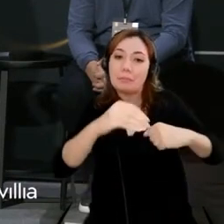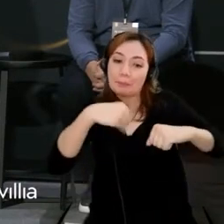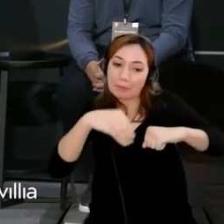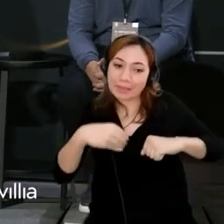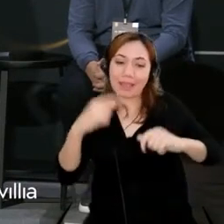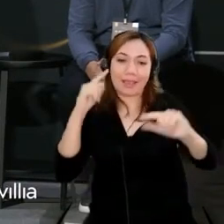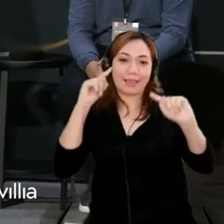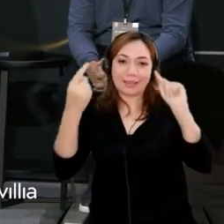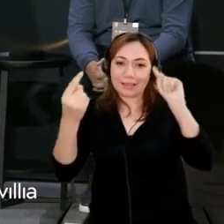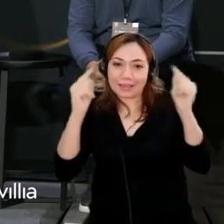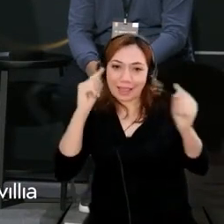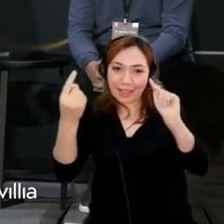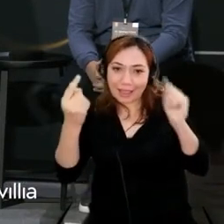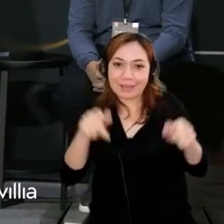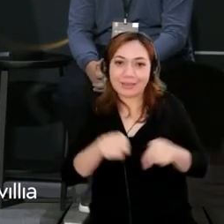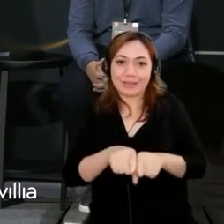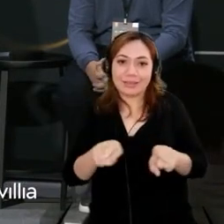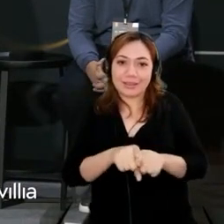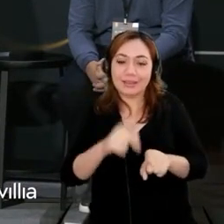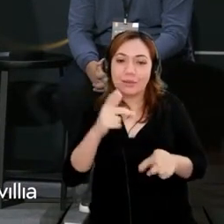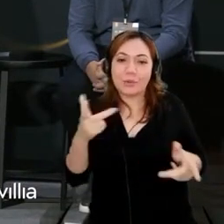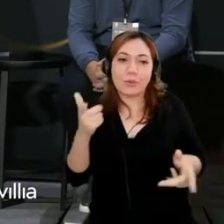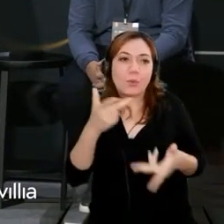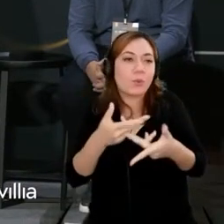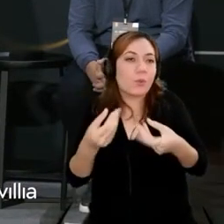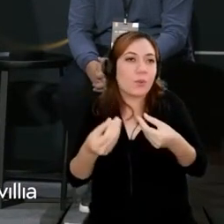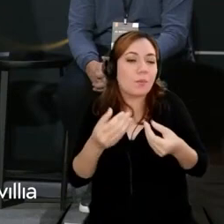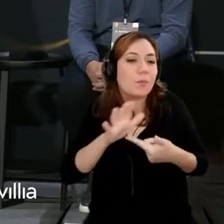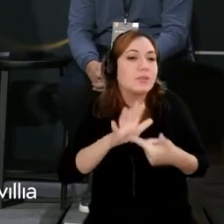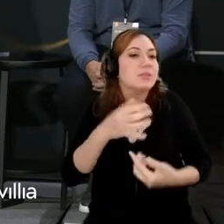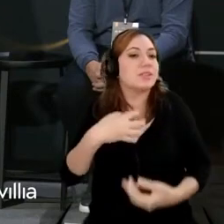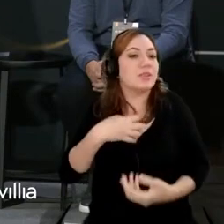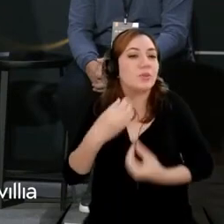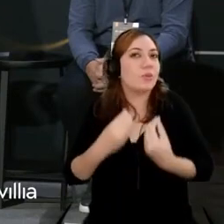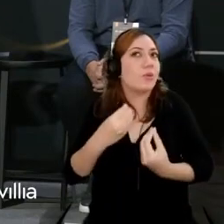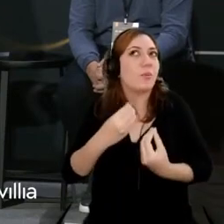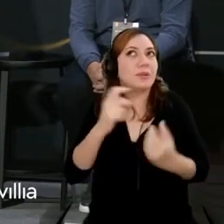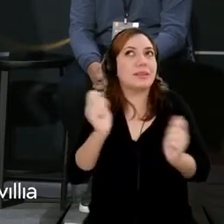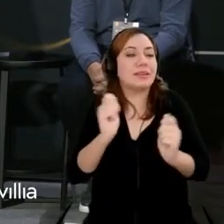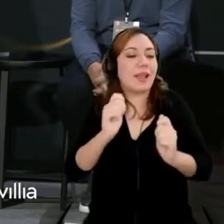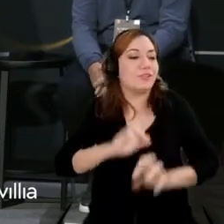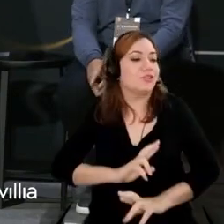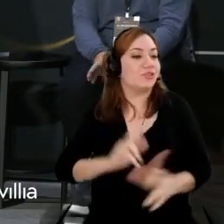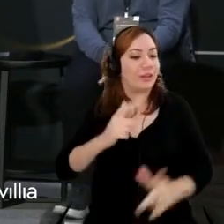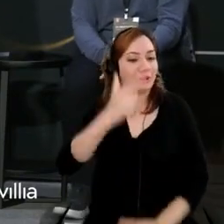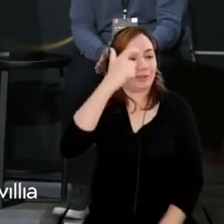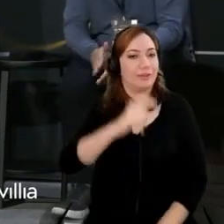can differentiate yourself in a huge sea of competition these days. So thank you all so much.